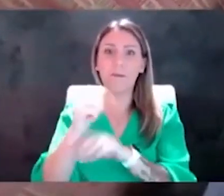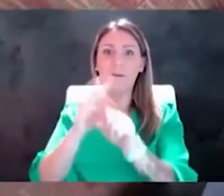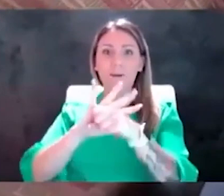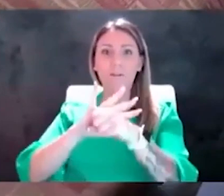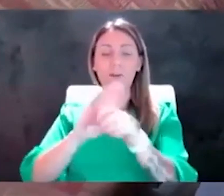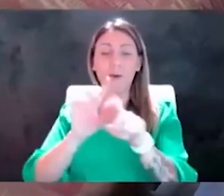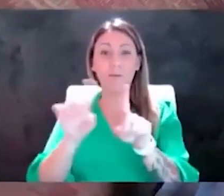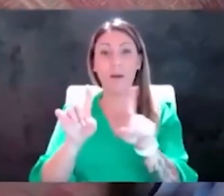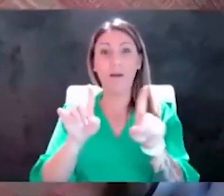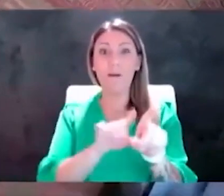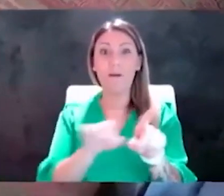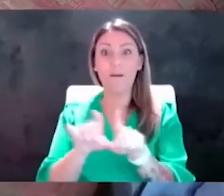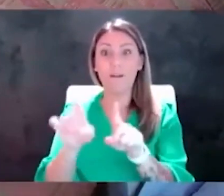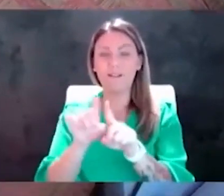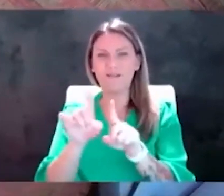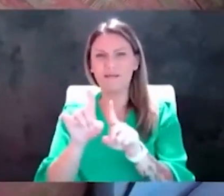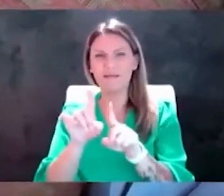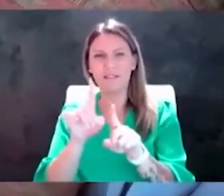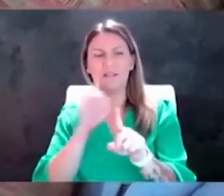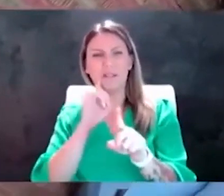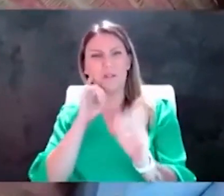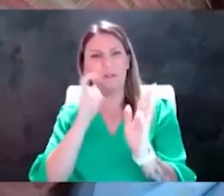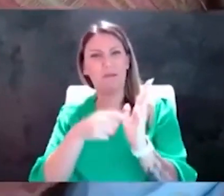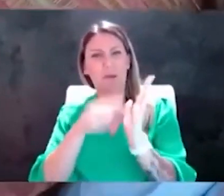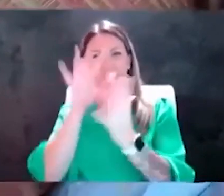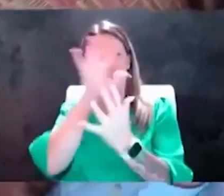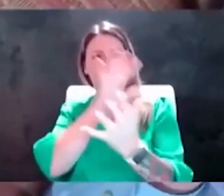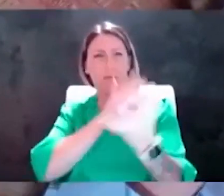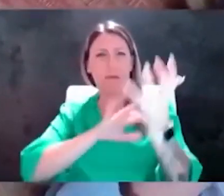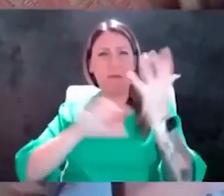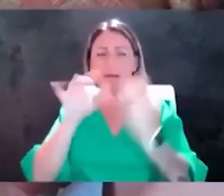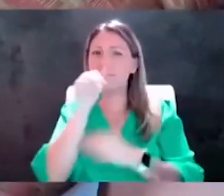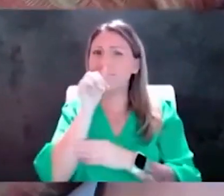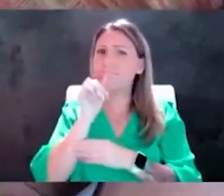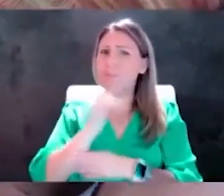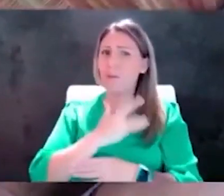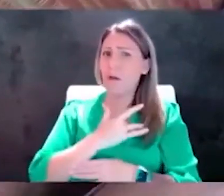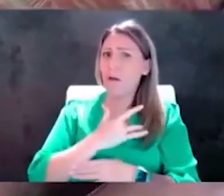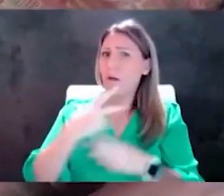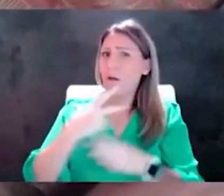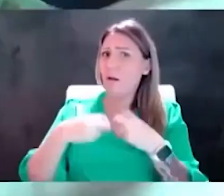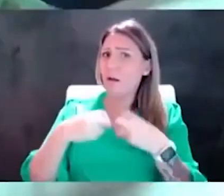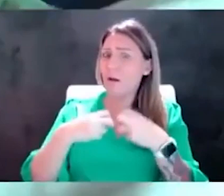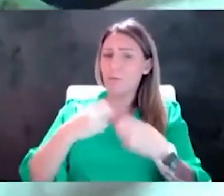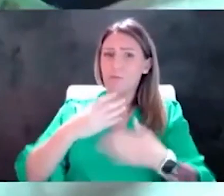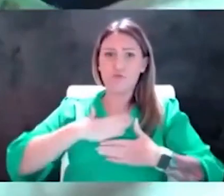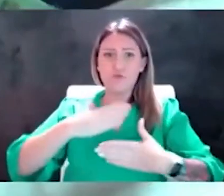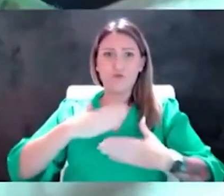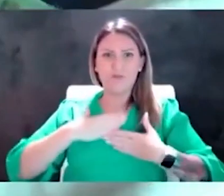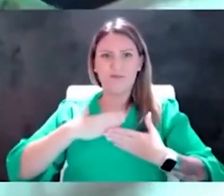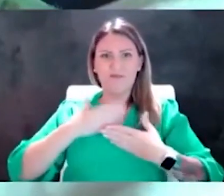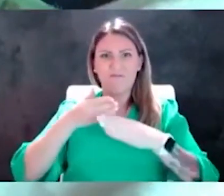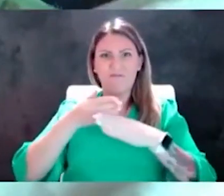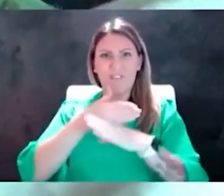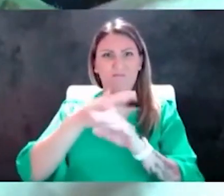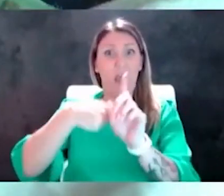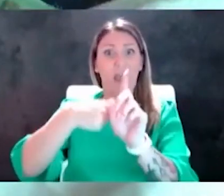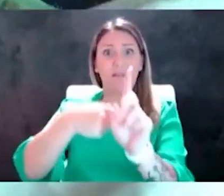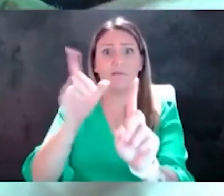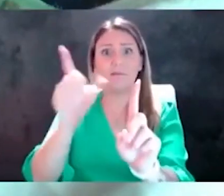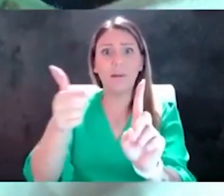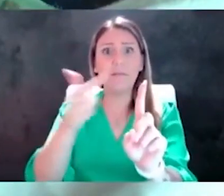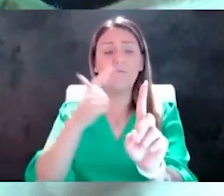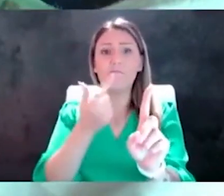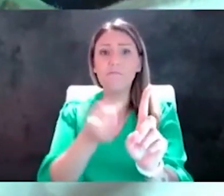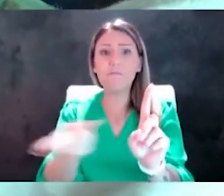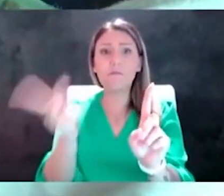that you're getting dizzy, suffering heart and breathing problems months afterwards. In fact, some COVID-19 long